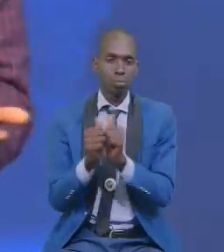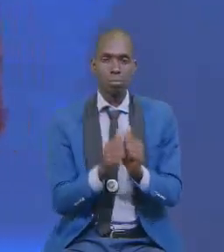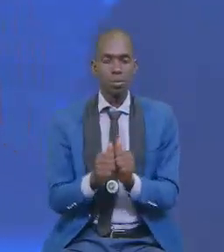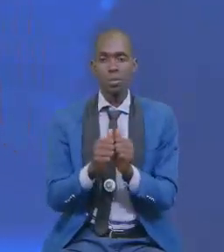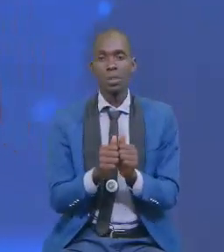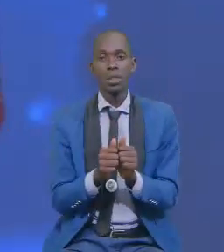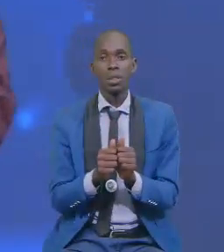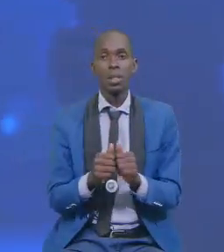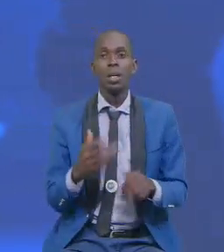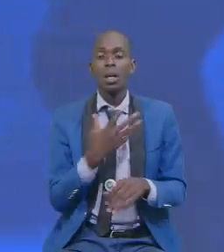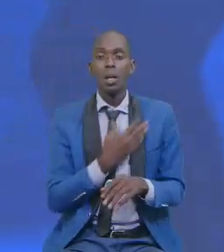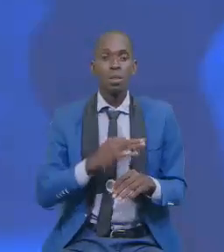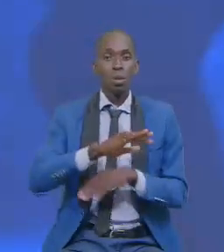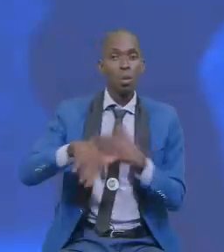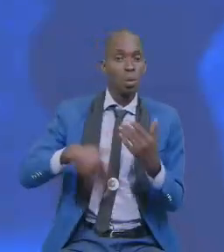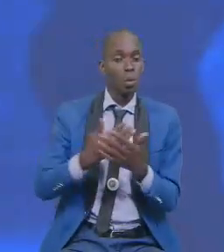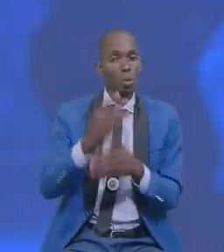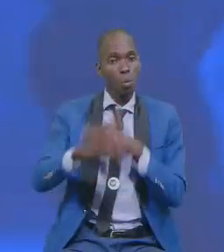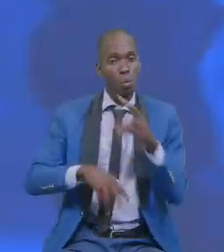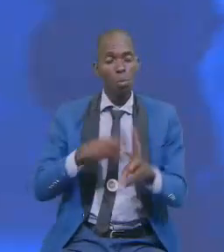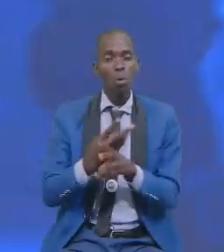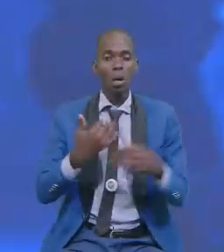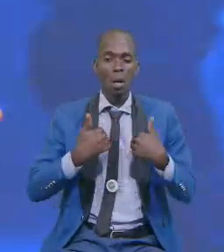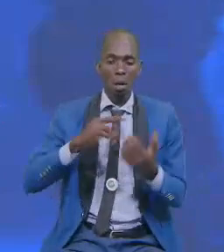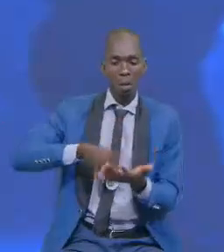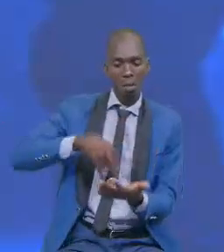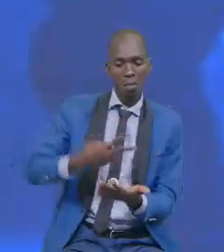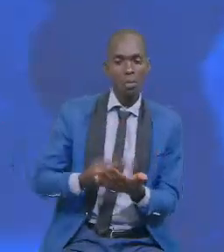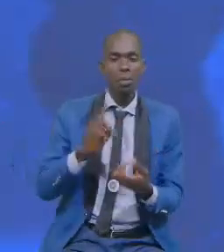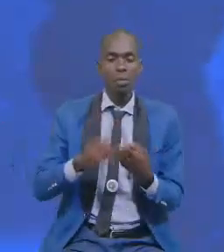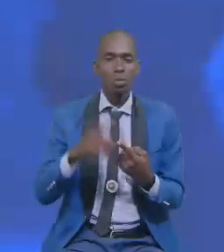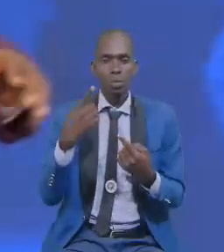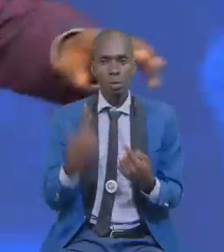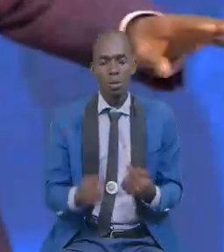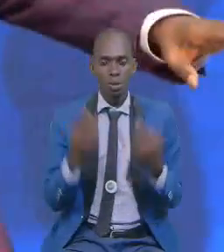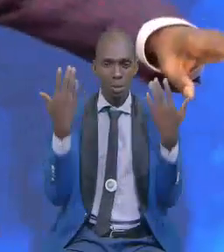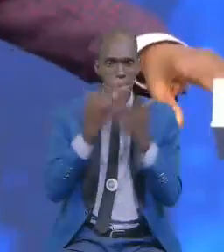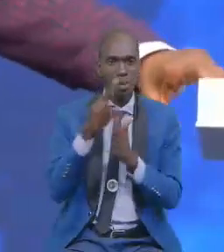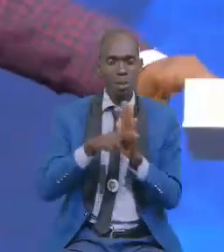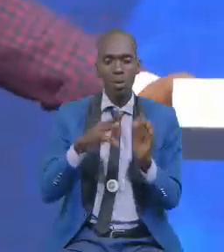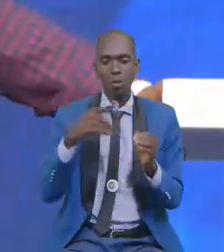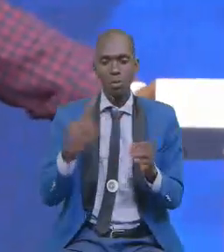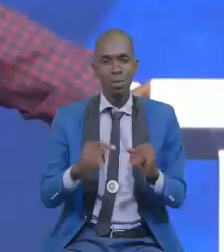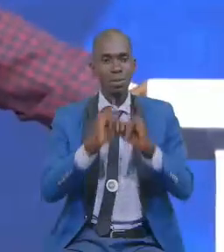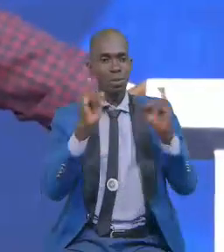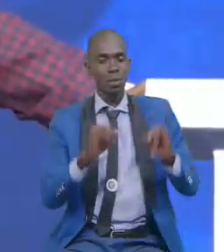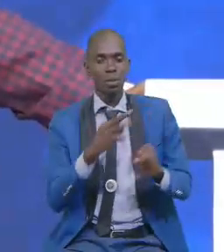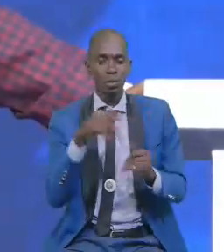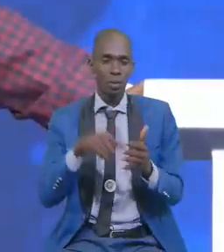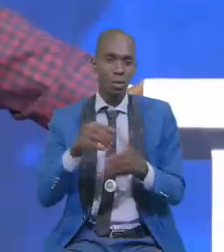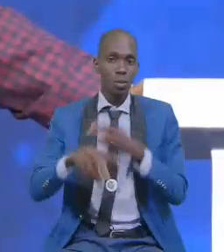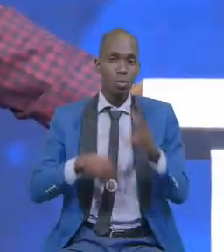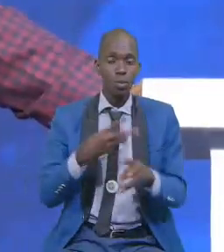And the whole world has fallen into the darkness of the God of this world, and the darkness of